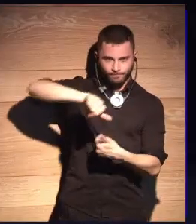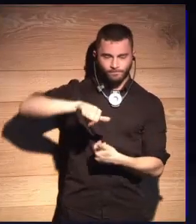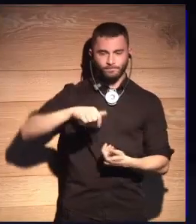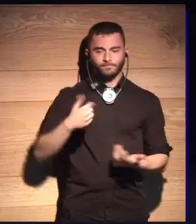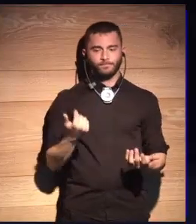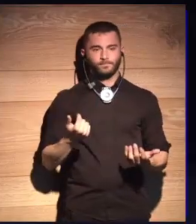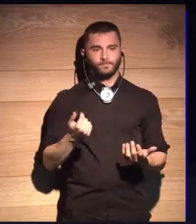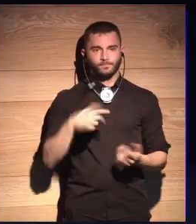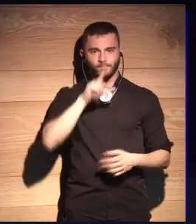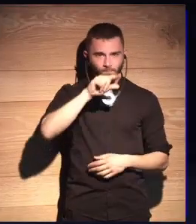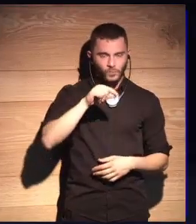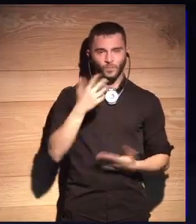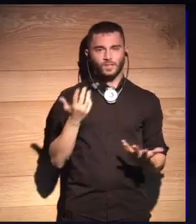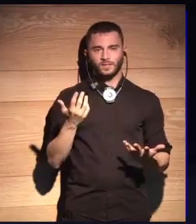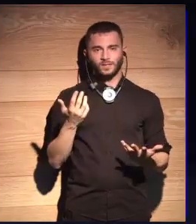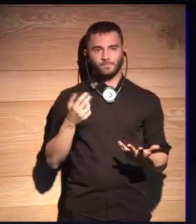with